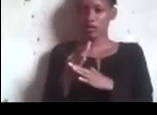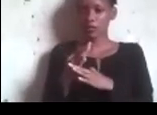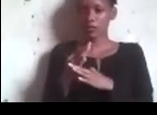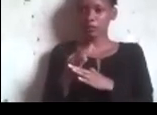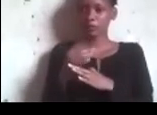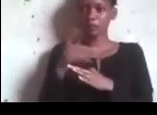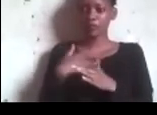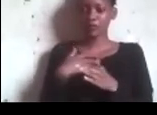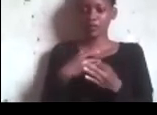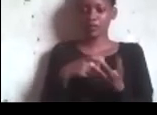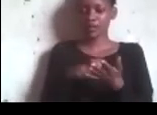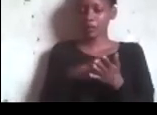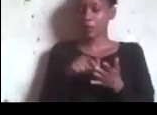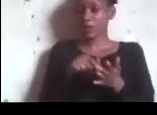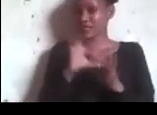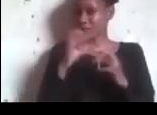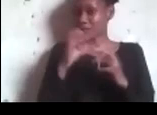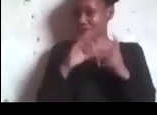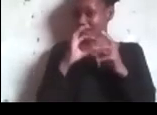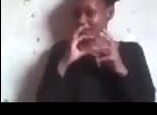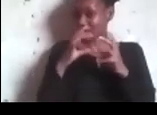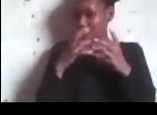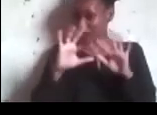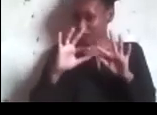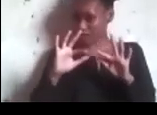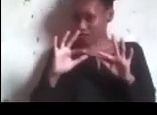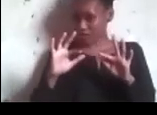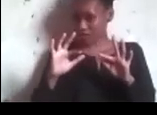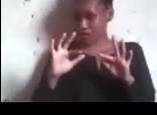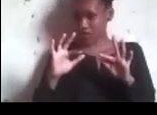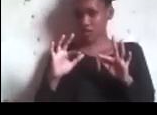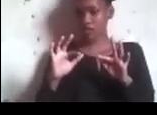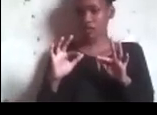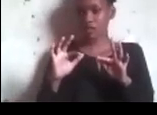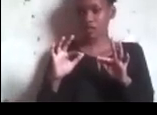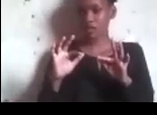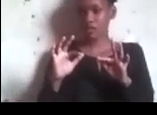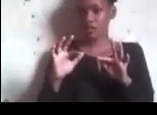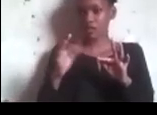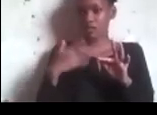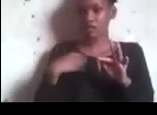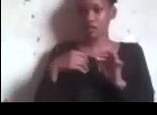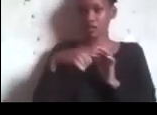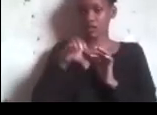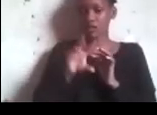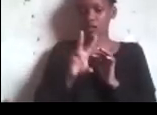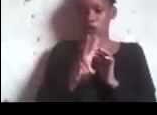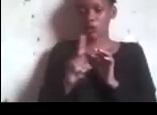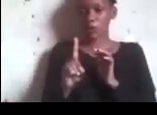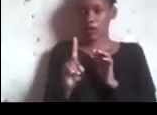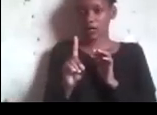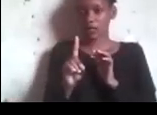acquiring parental rights and responsibilities in terms of section 21. Section